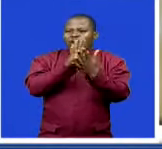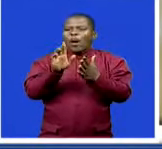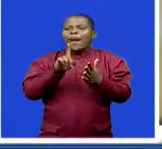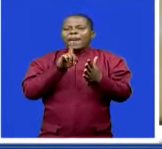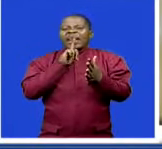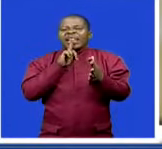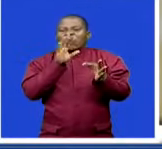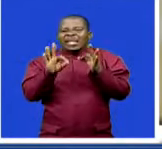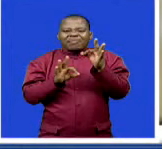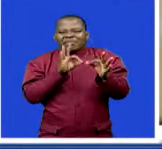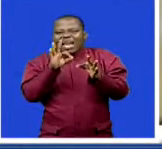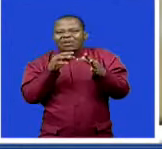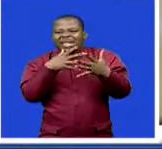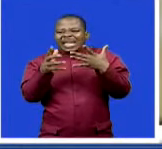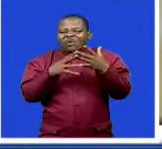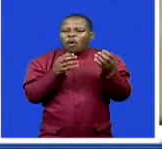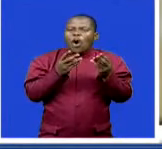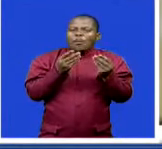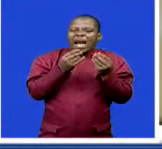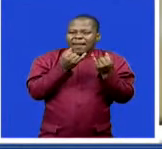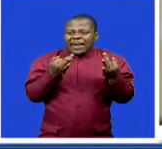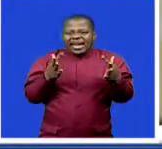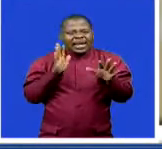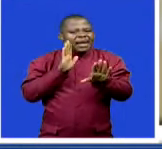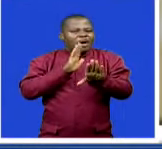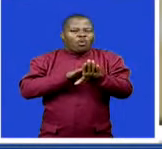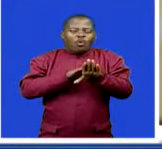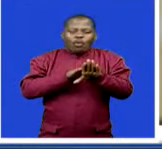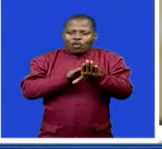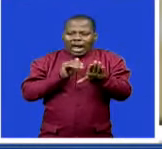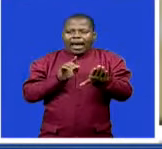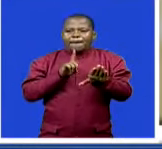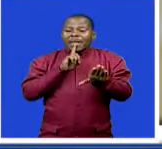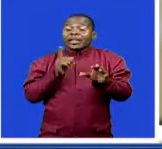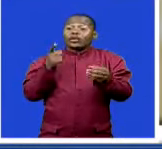to account for ukuthi kwakumalini. Even the informal